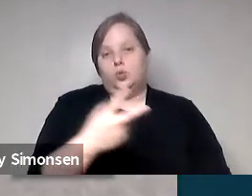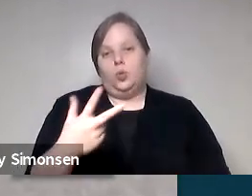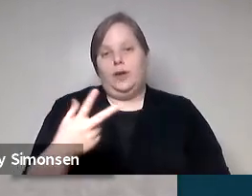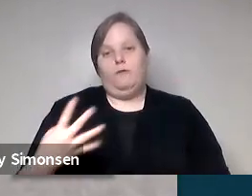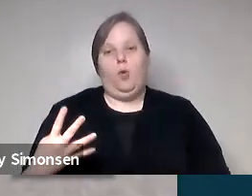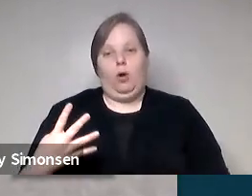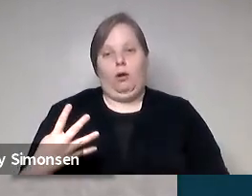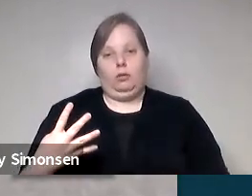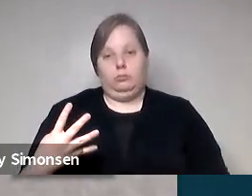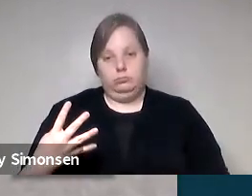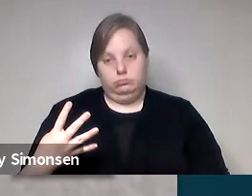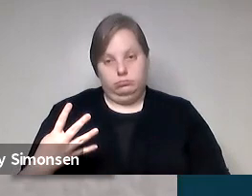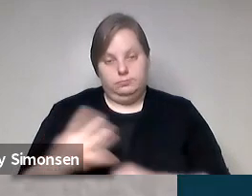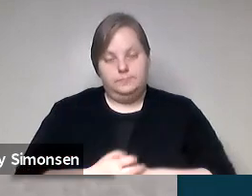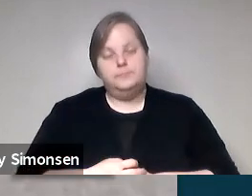4.